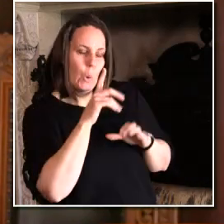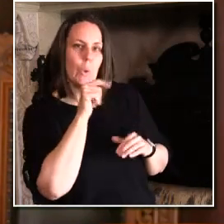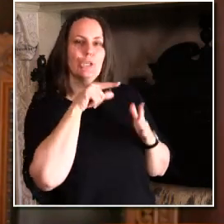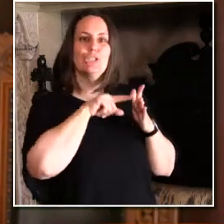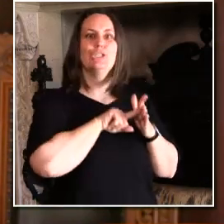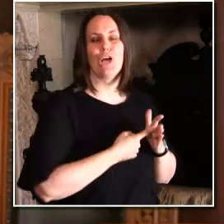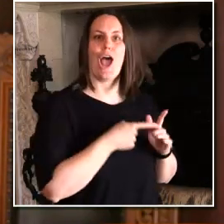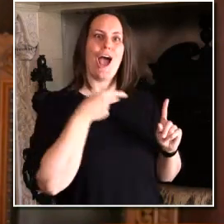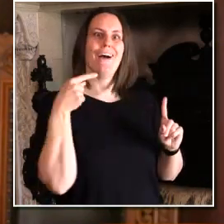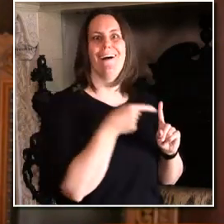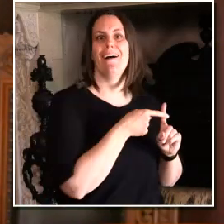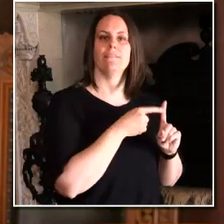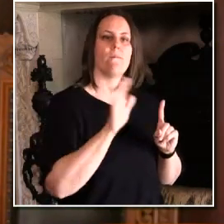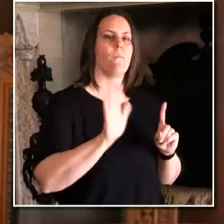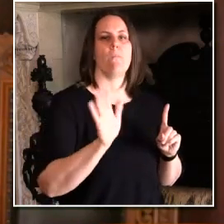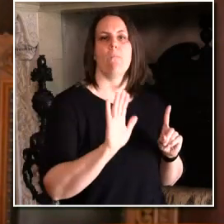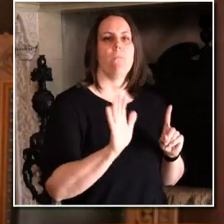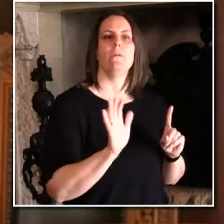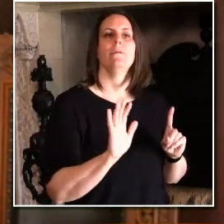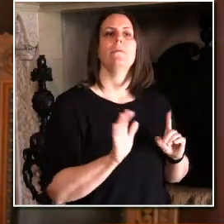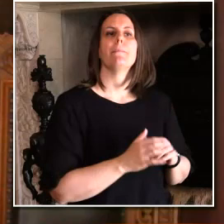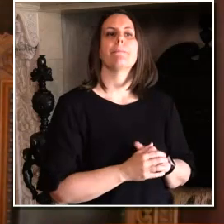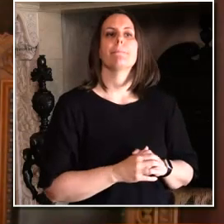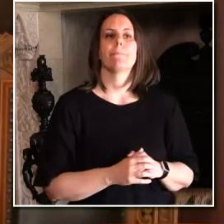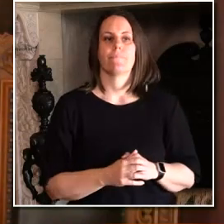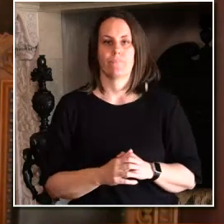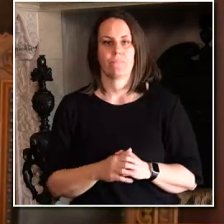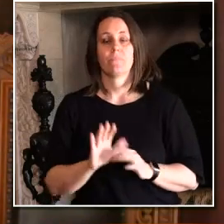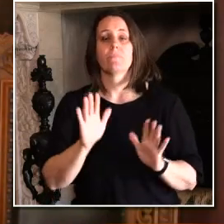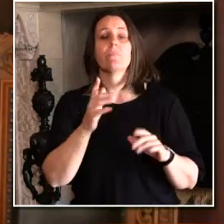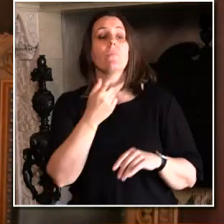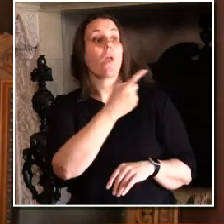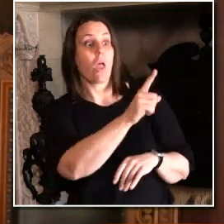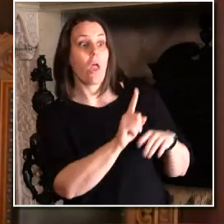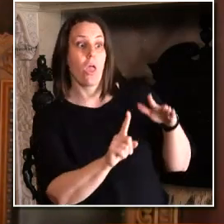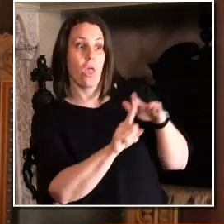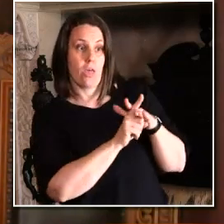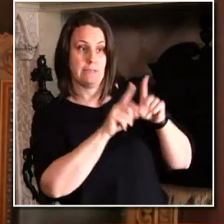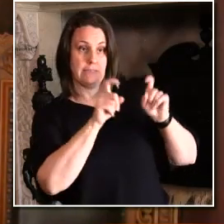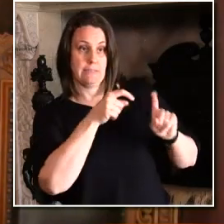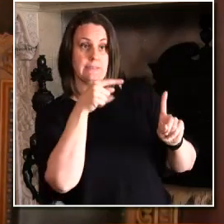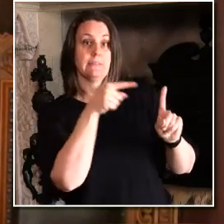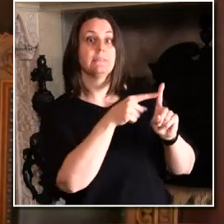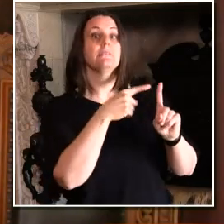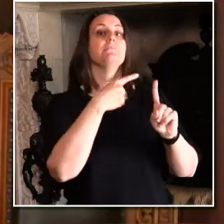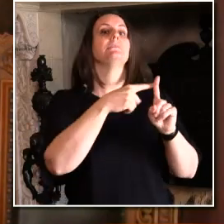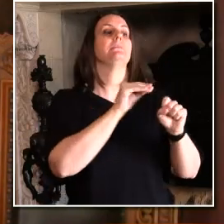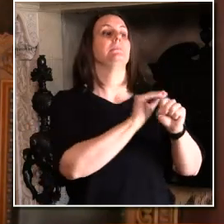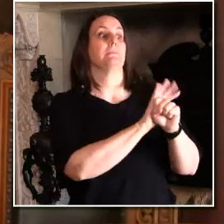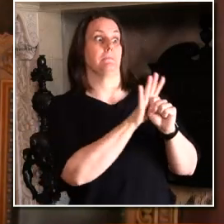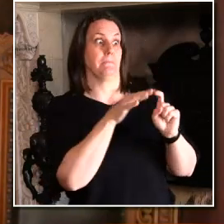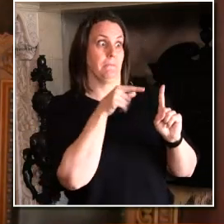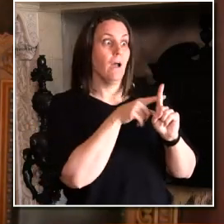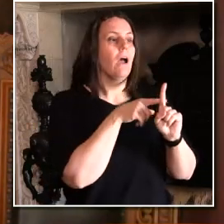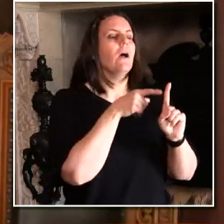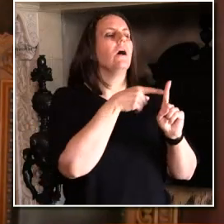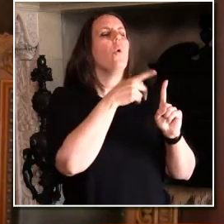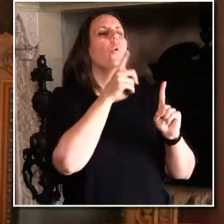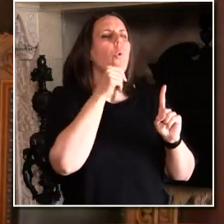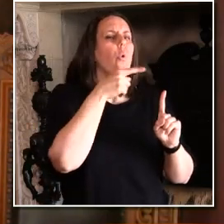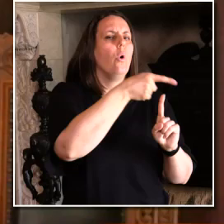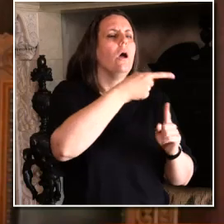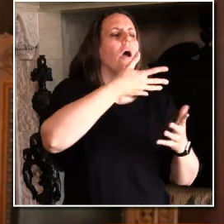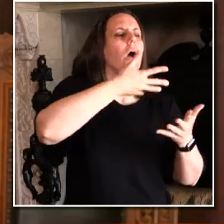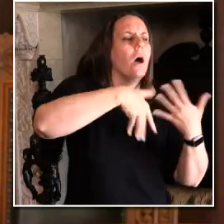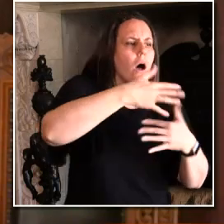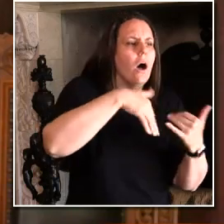what we want to do is identify people who were then exposed to them who might become future cases and reduce any exposure they might have to other